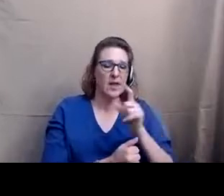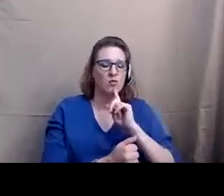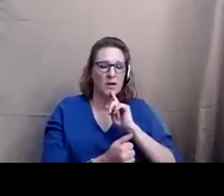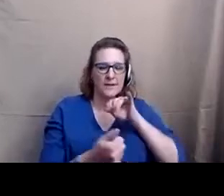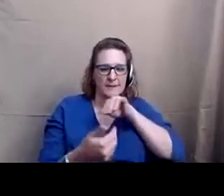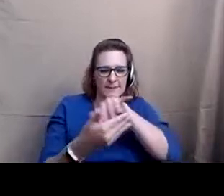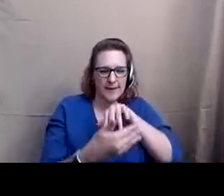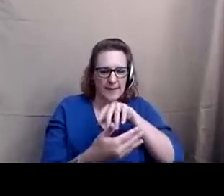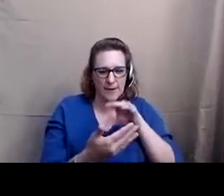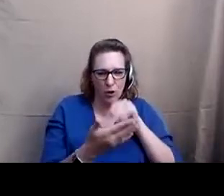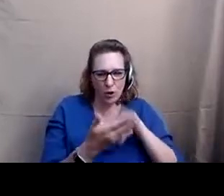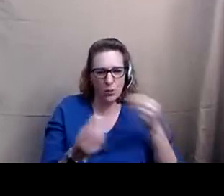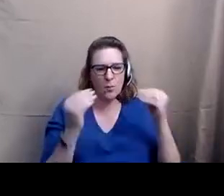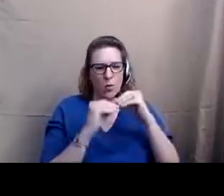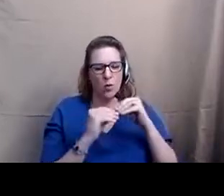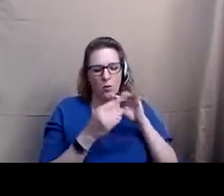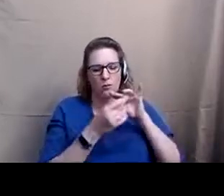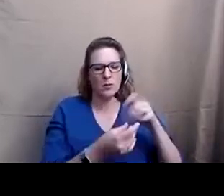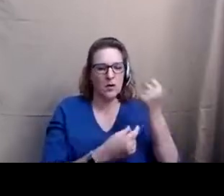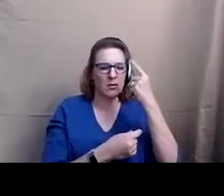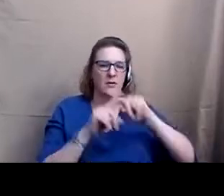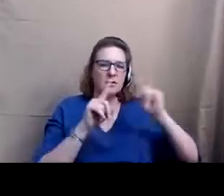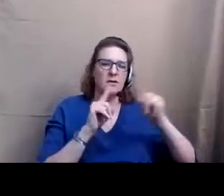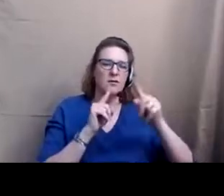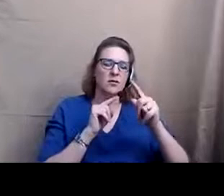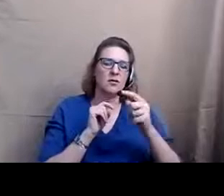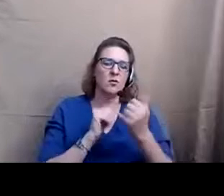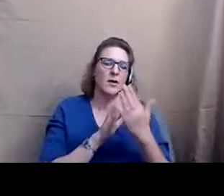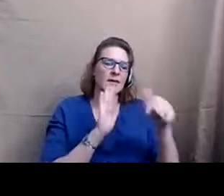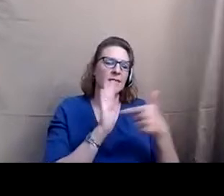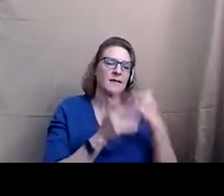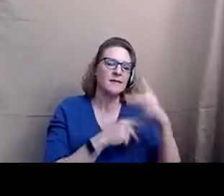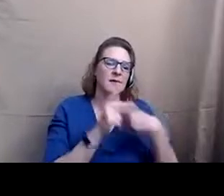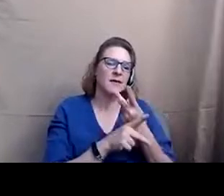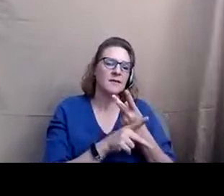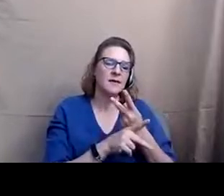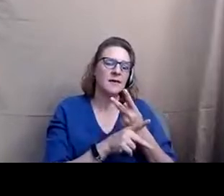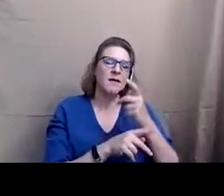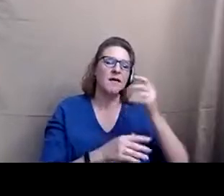into understanding the different ways that these types of justice can be practiced